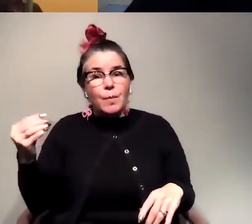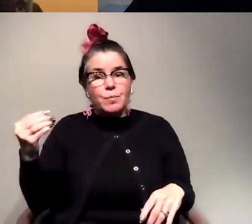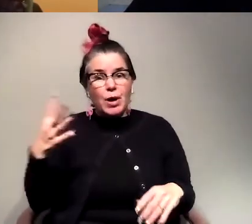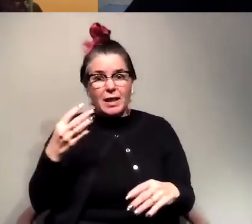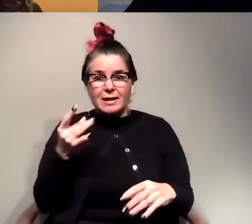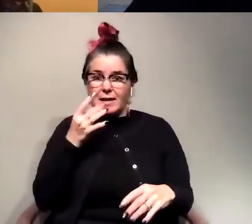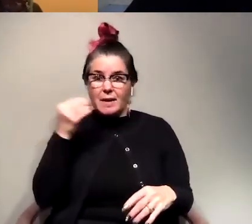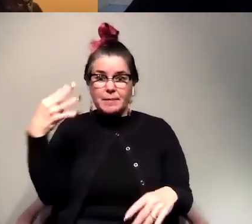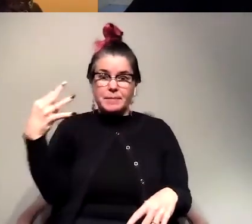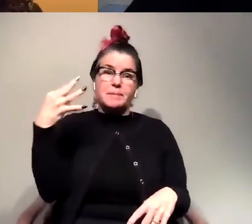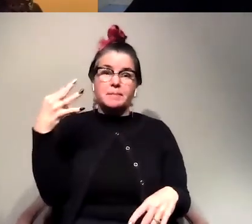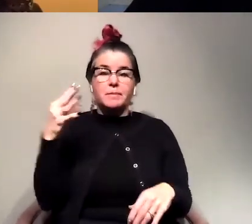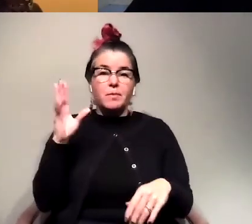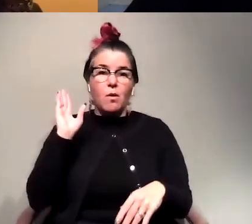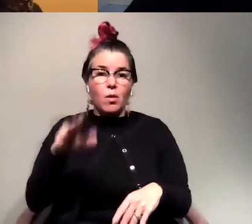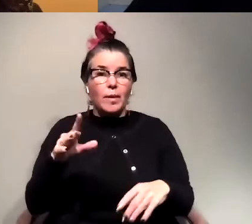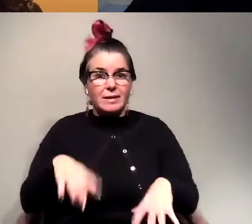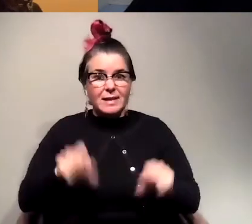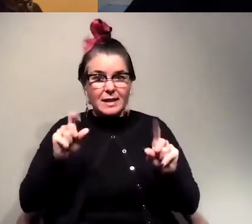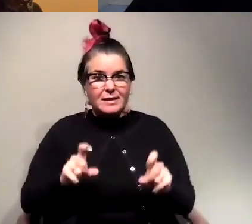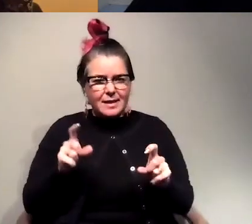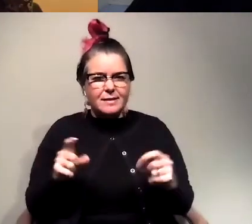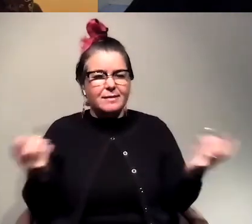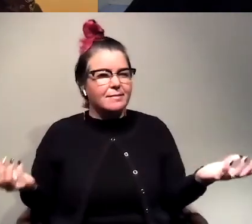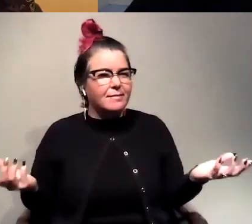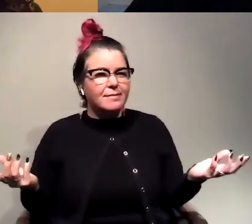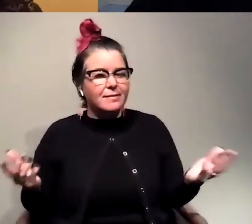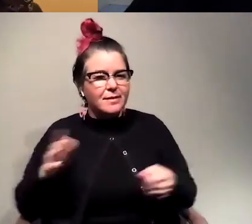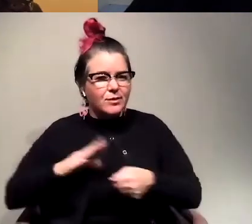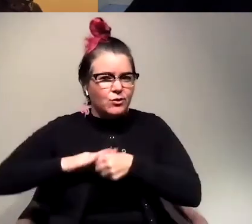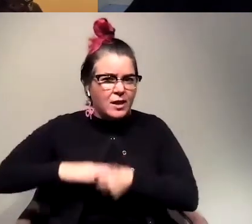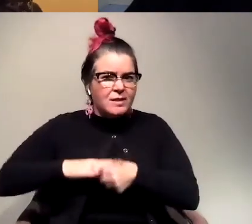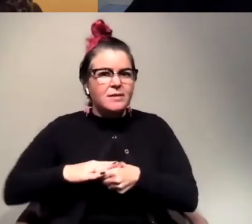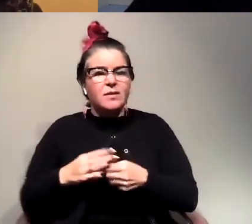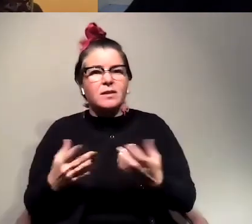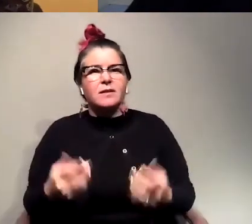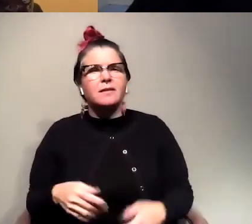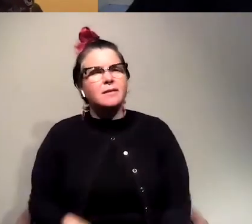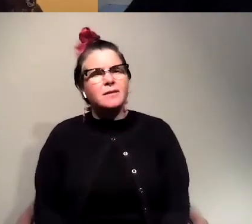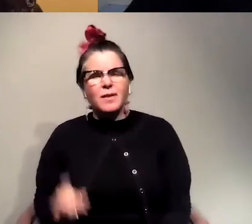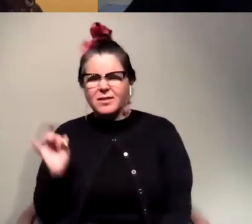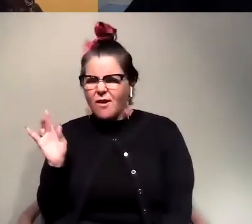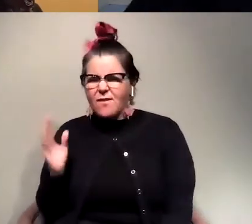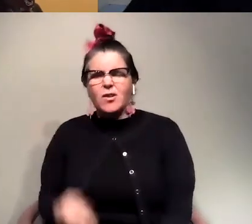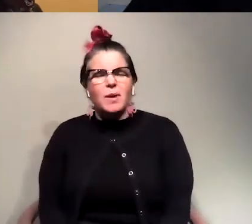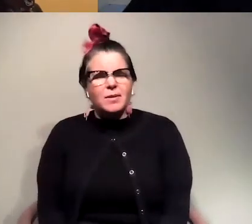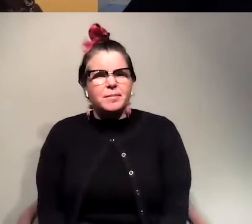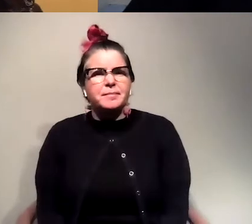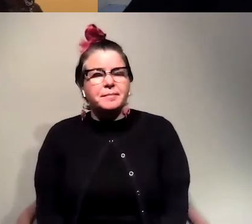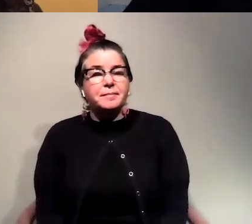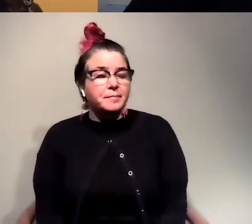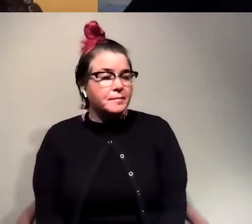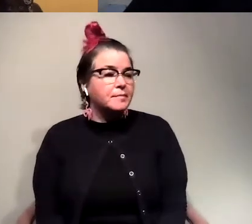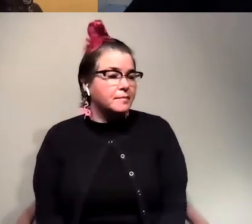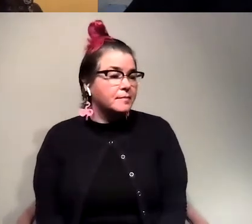their faces the entire time they're taking a test, and it's stressful, and Yeah. yeah, it's awful. So Yeah. Okay. yeah,